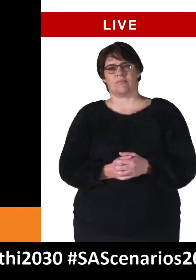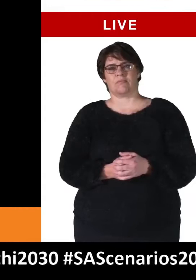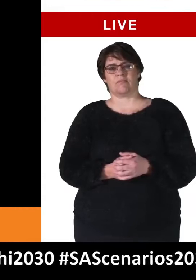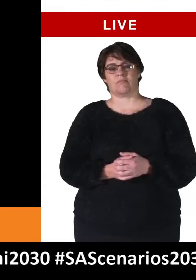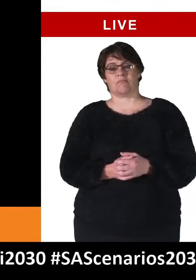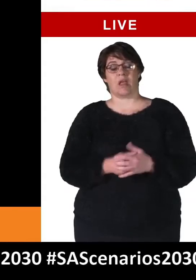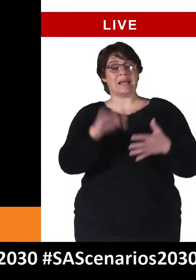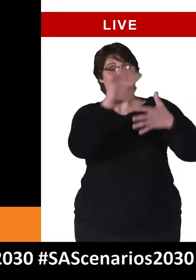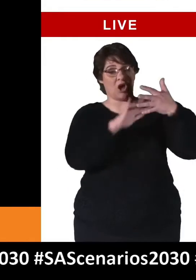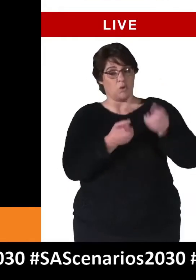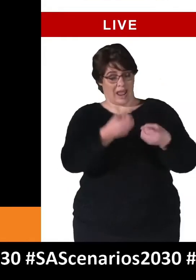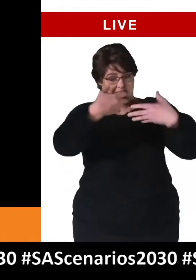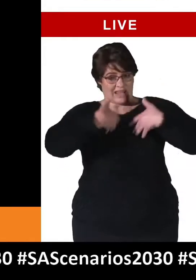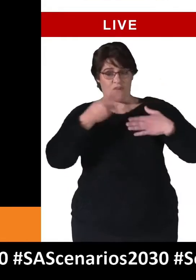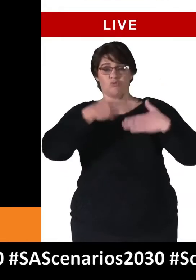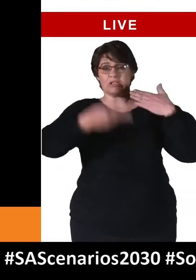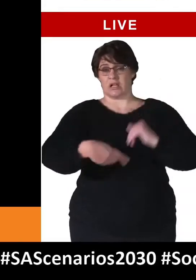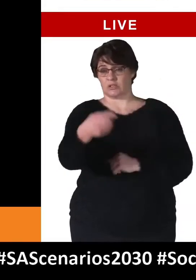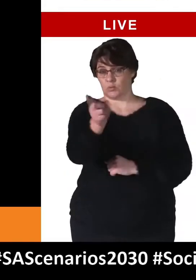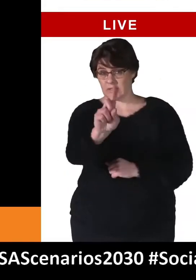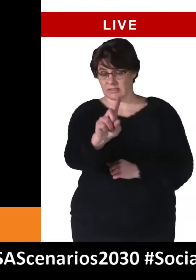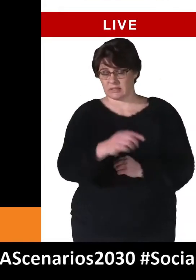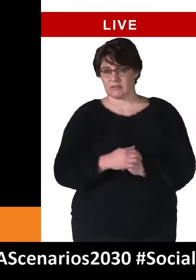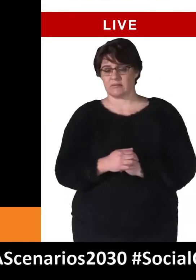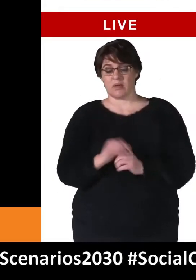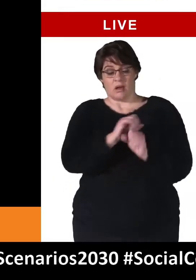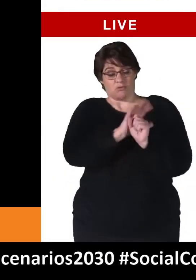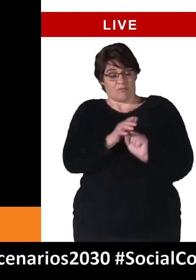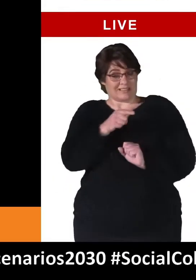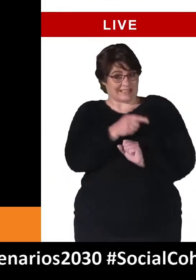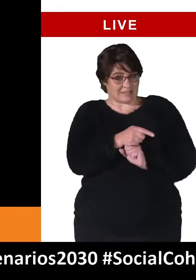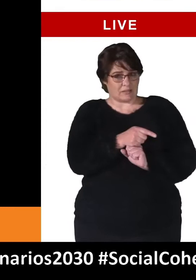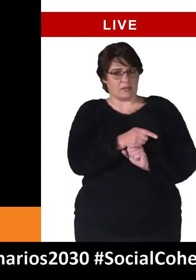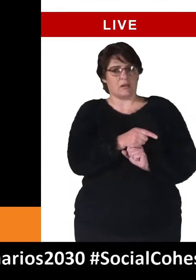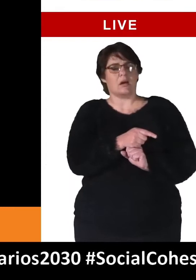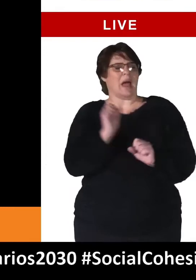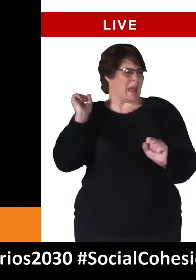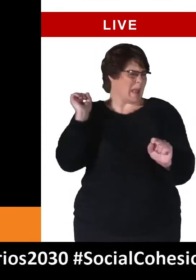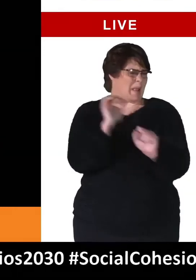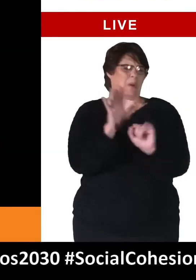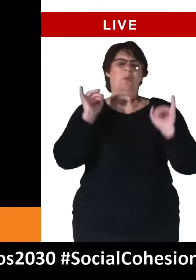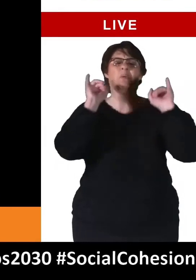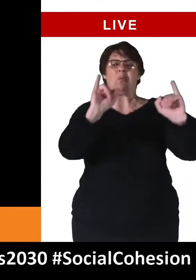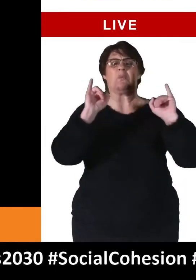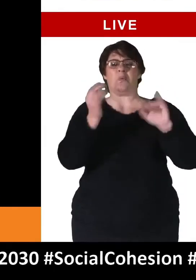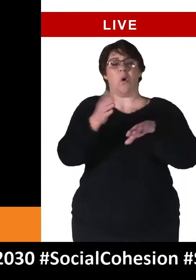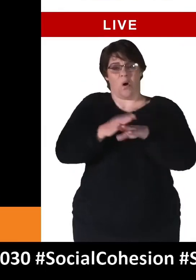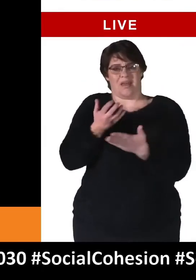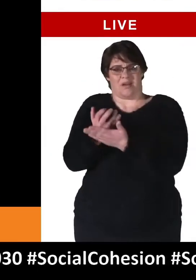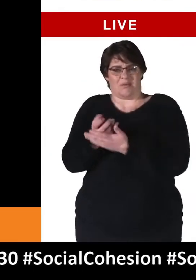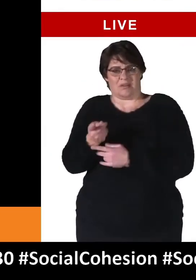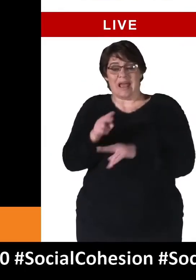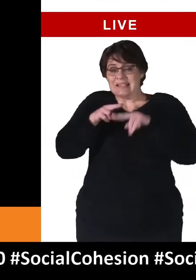The scenarios give us the following results. COVID-19 will have a major impact on the economy depending